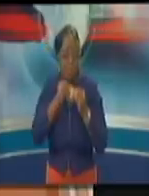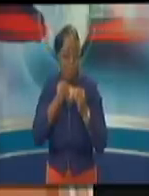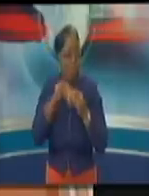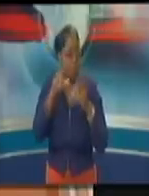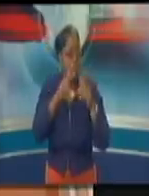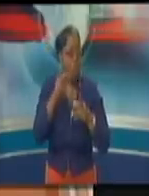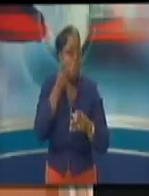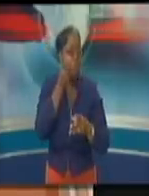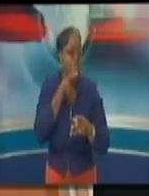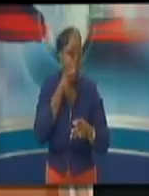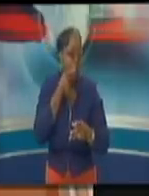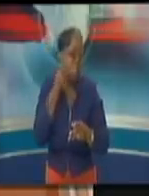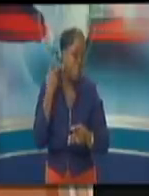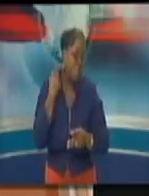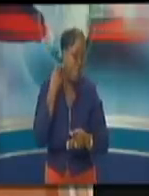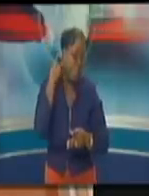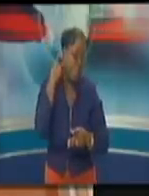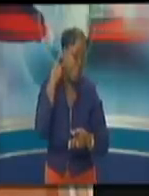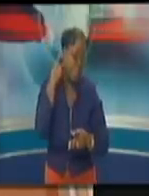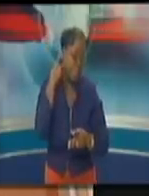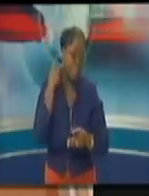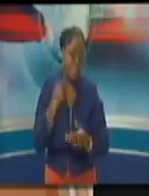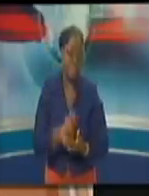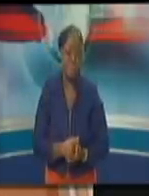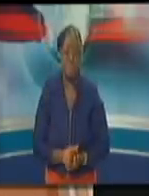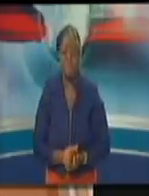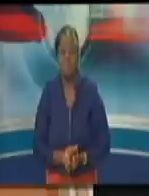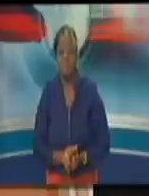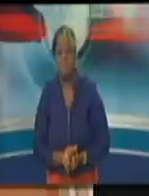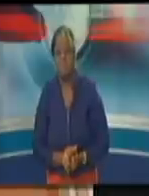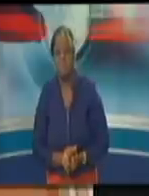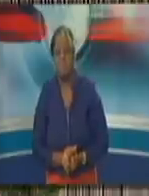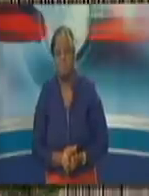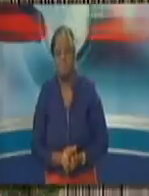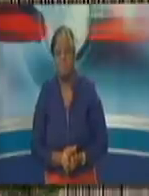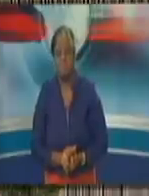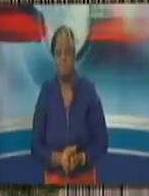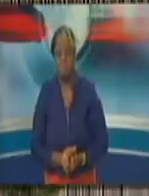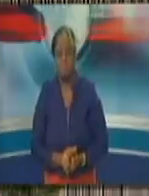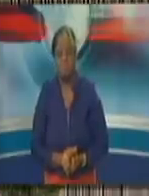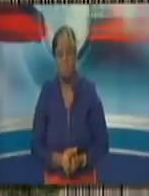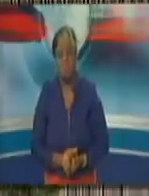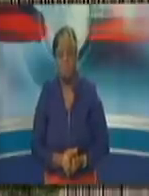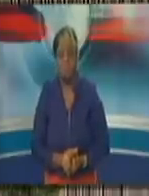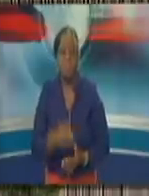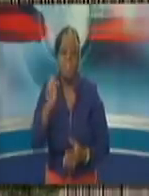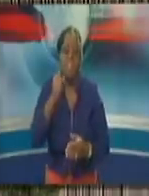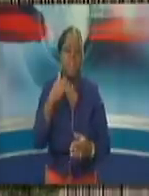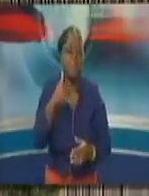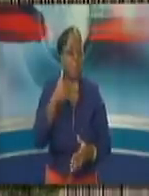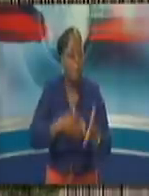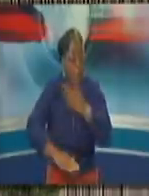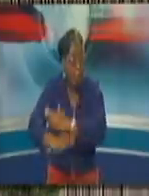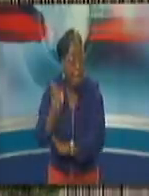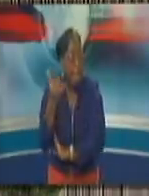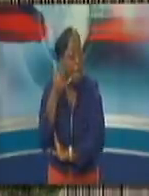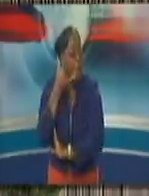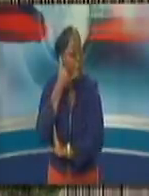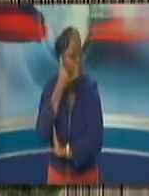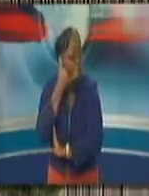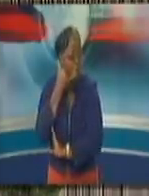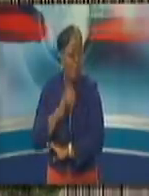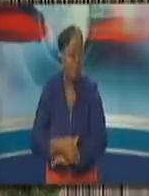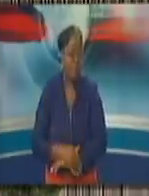high blood pressure. I don't know if the minister can look into this. So I did that just this morning. I could tell